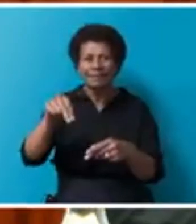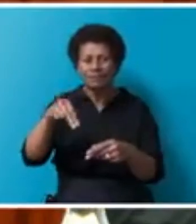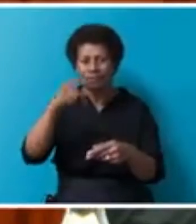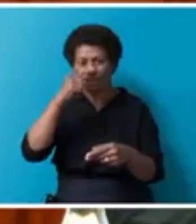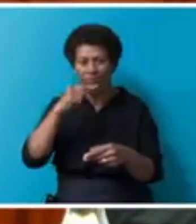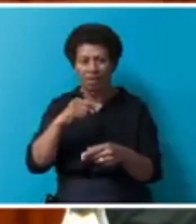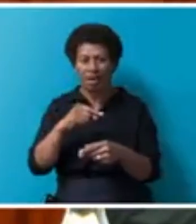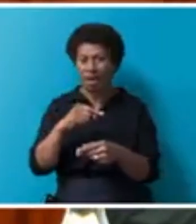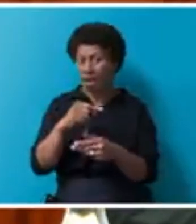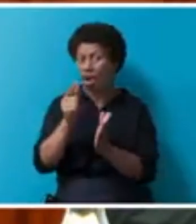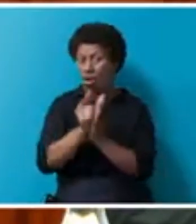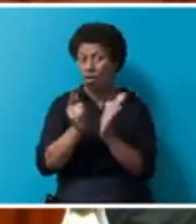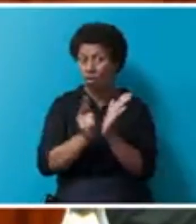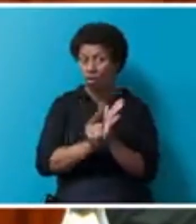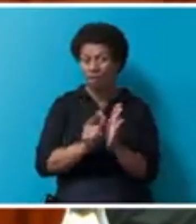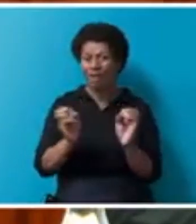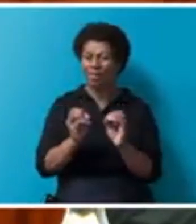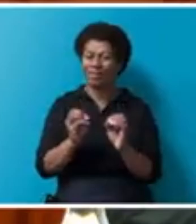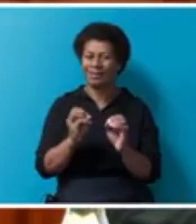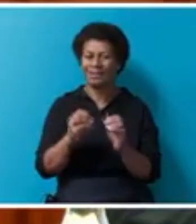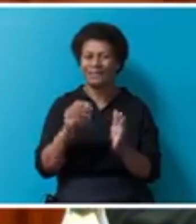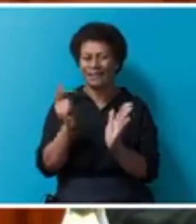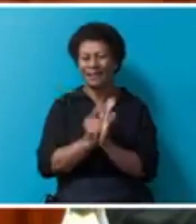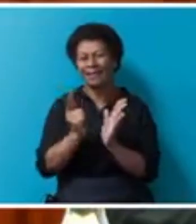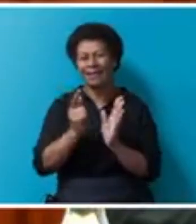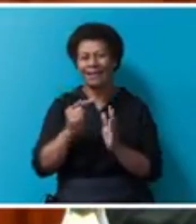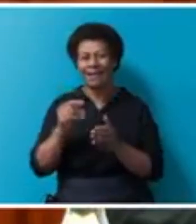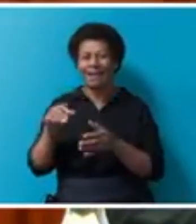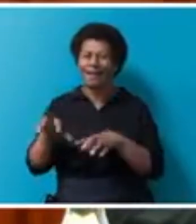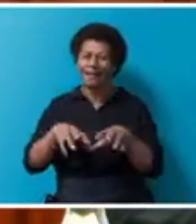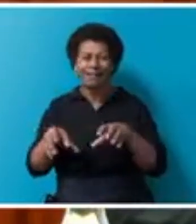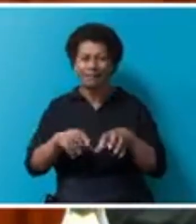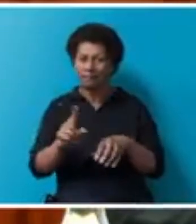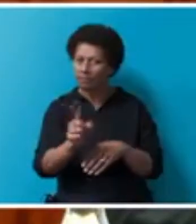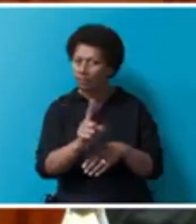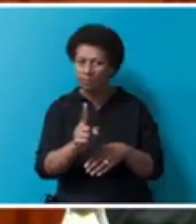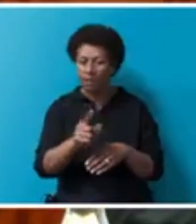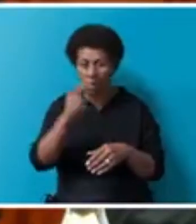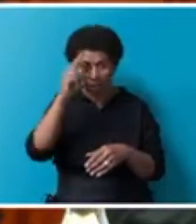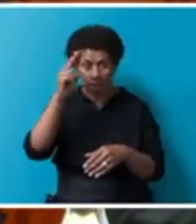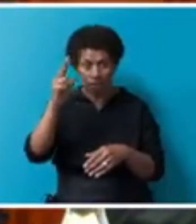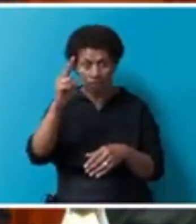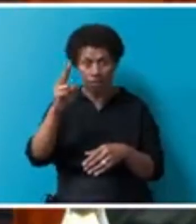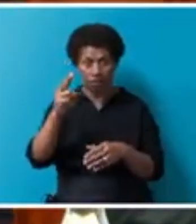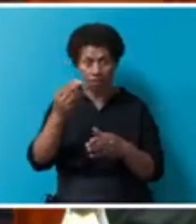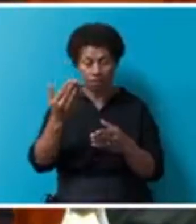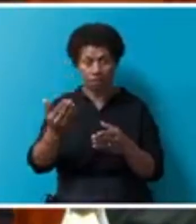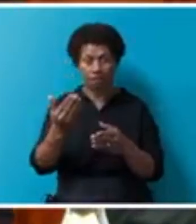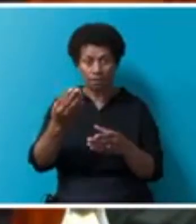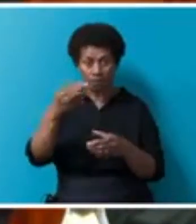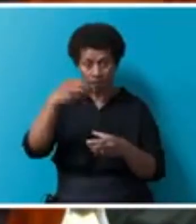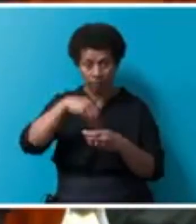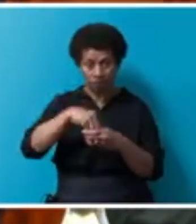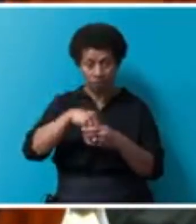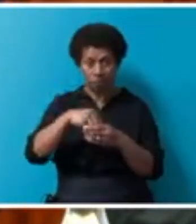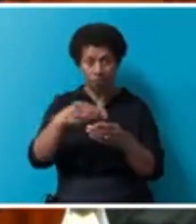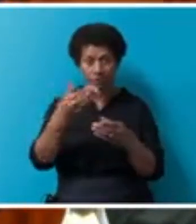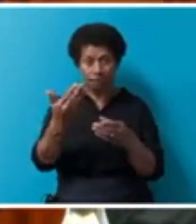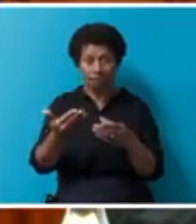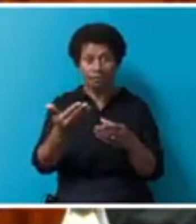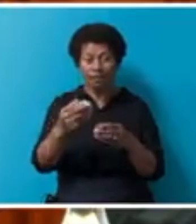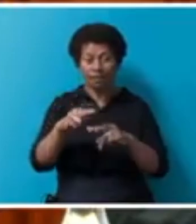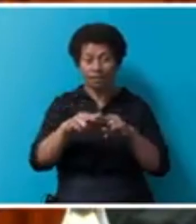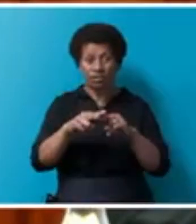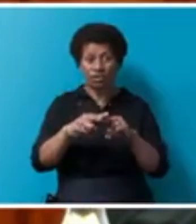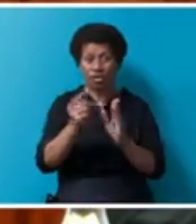just a legal exercise. It is a nation-building tool. Through a deliberate and inclusive process, the Fiji Law Reform is